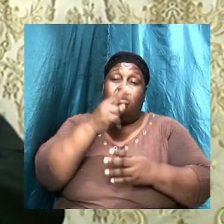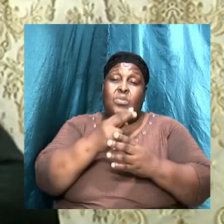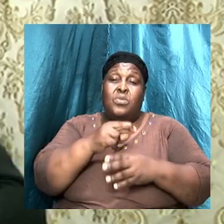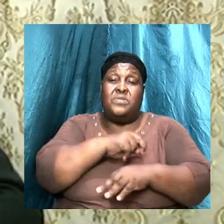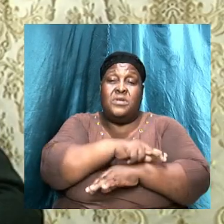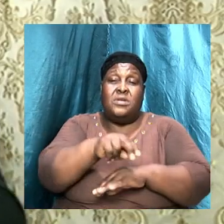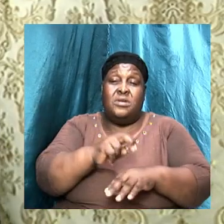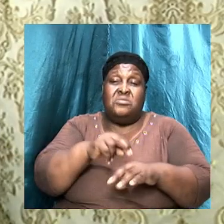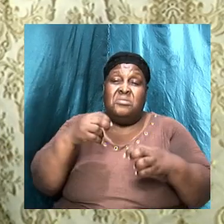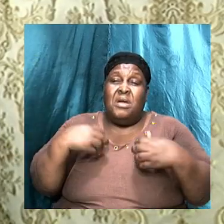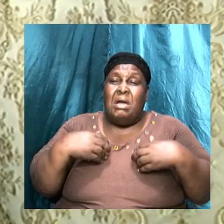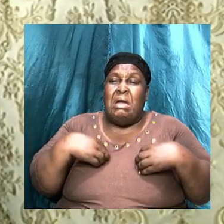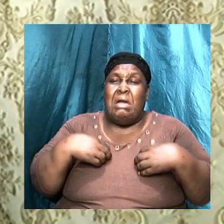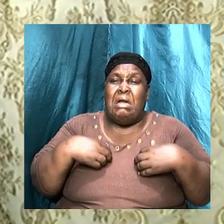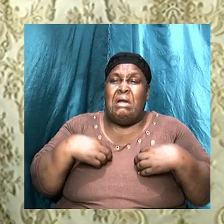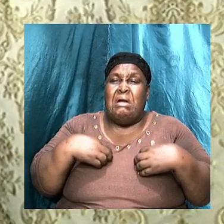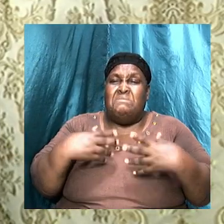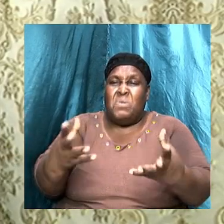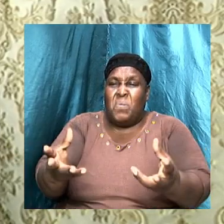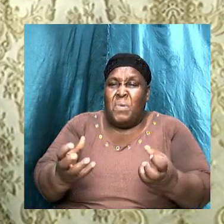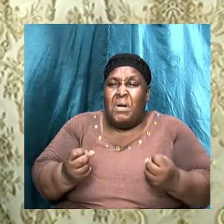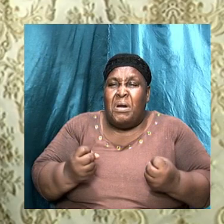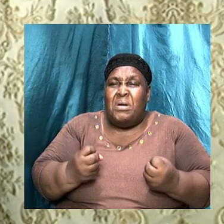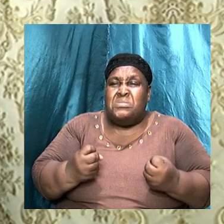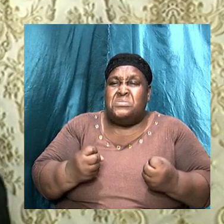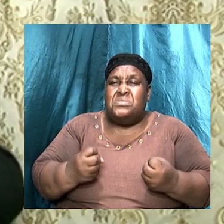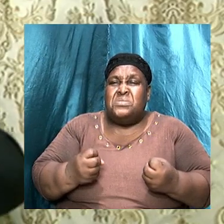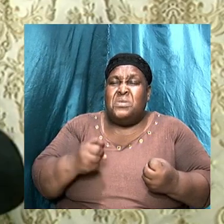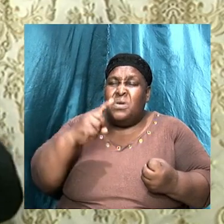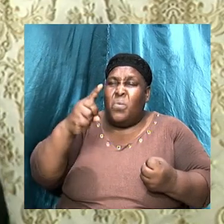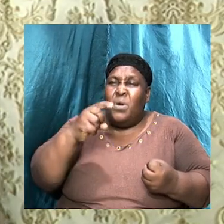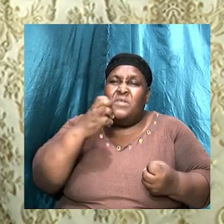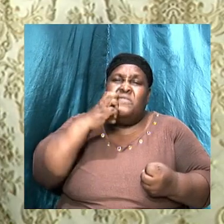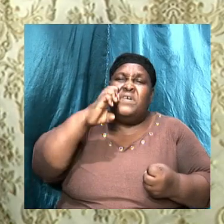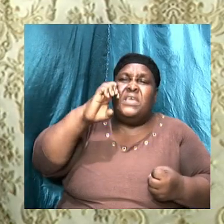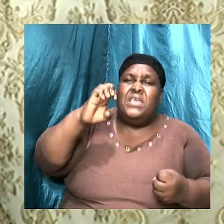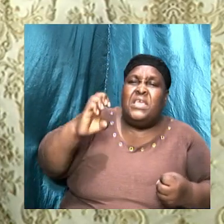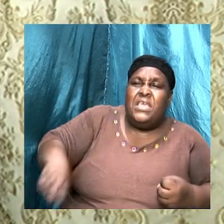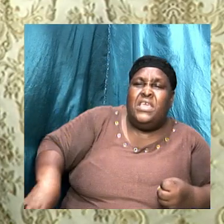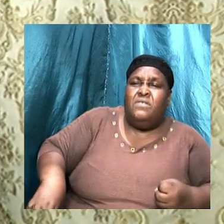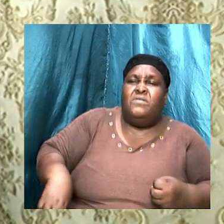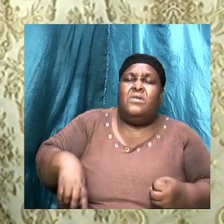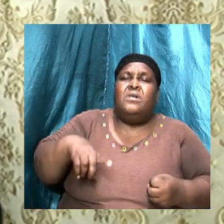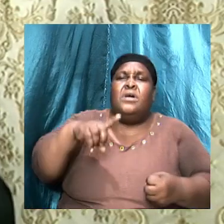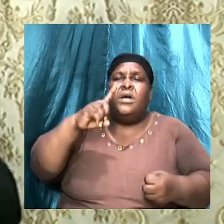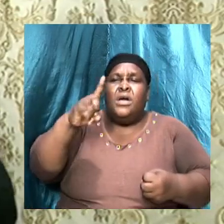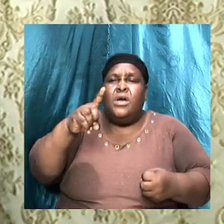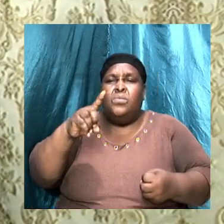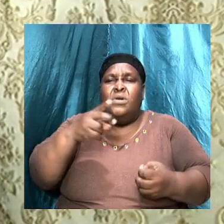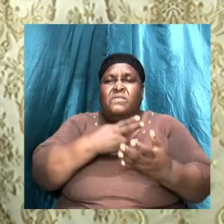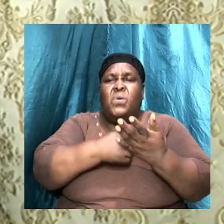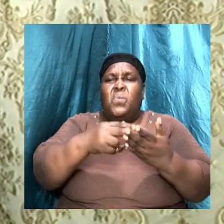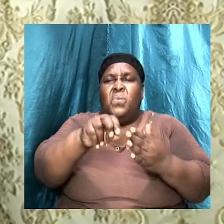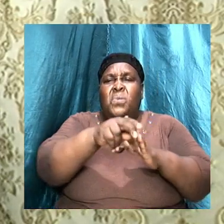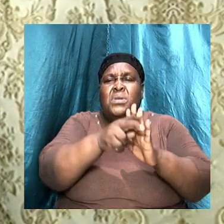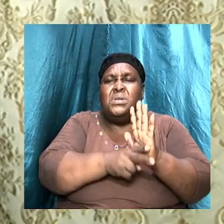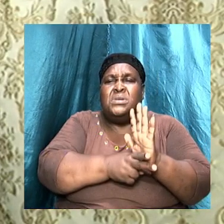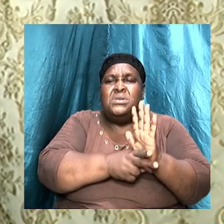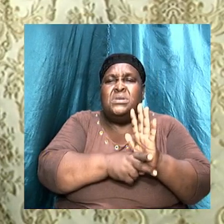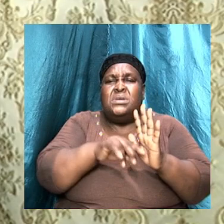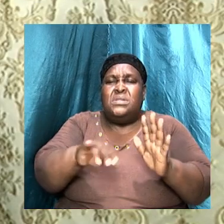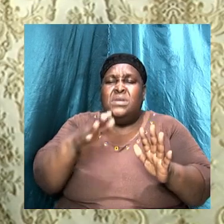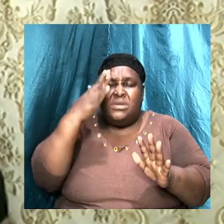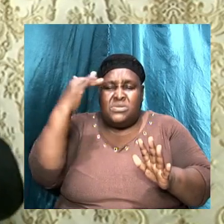the desire one for evil and the other for holiness one for evil this is why